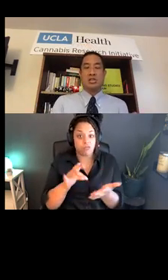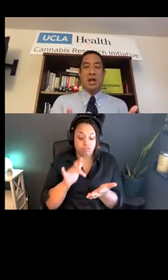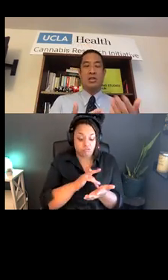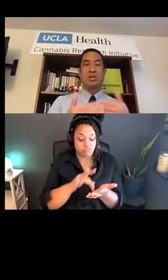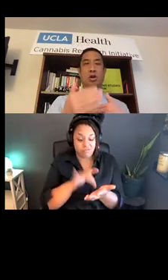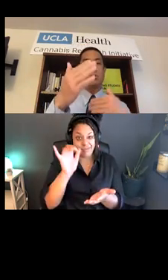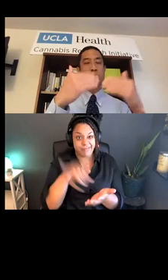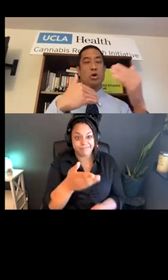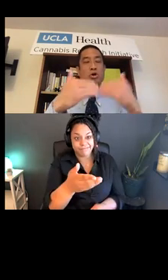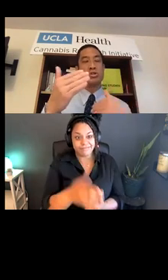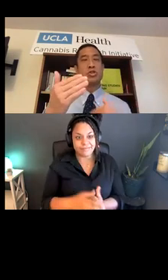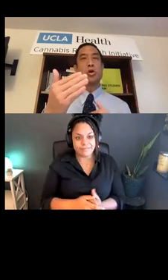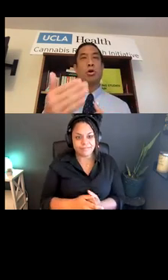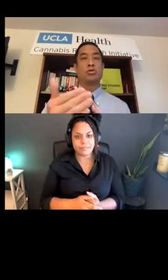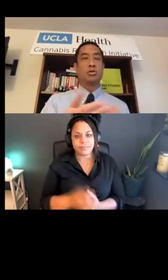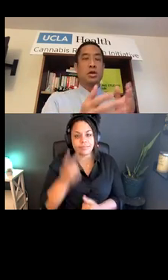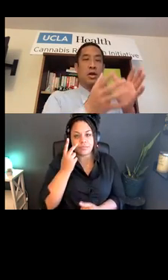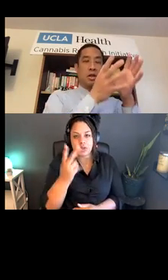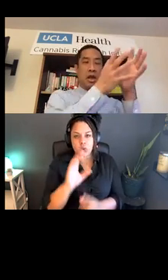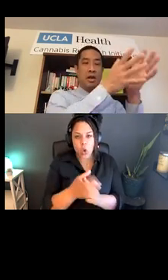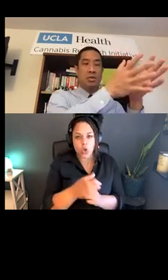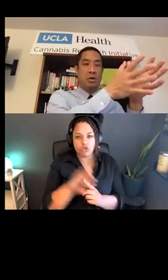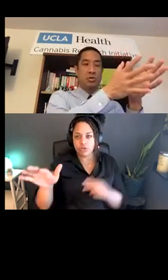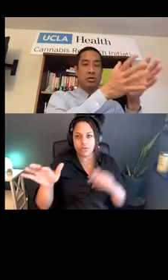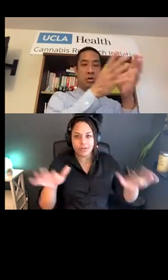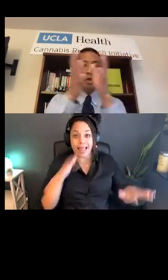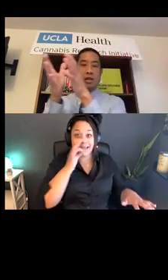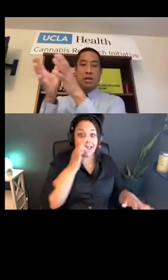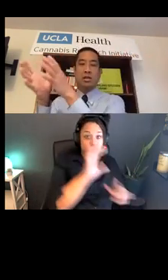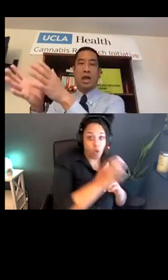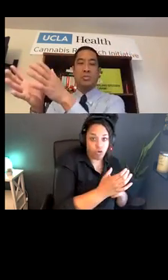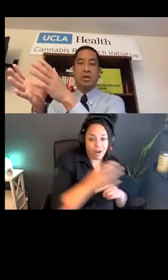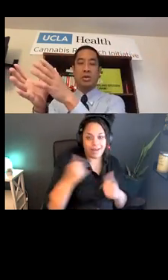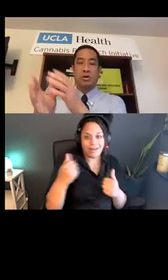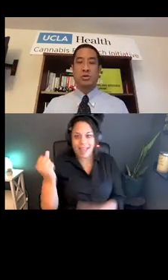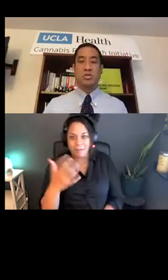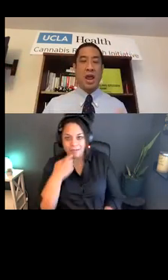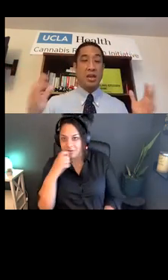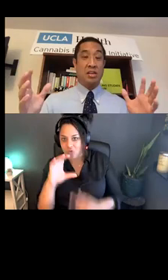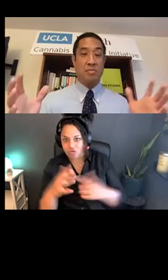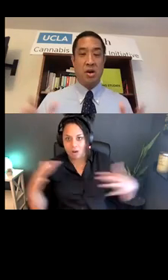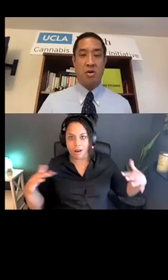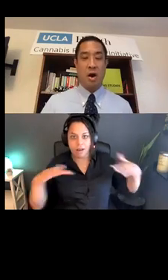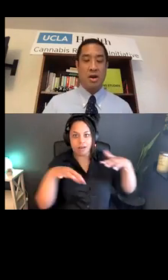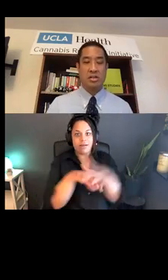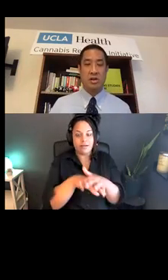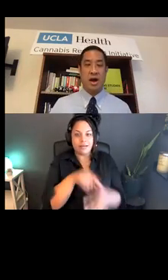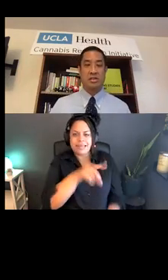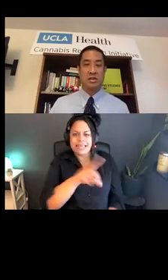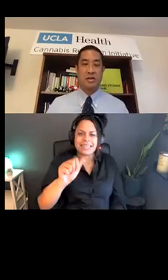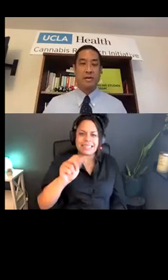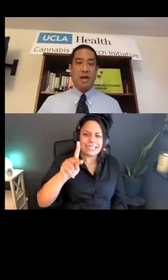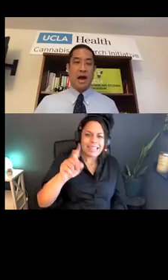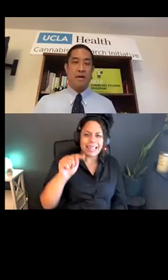And you see how they start to merge the two cultures, the cannabis culture and the gambling culture. Dankest marijuana